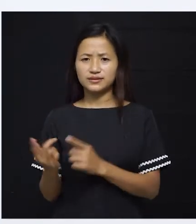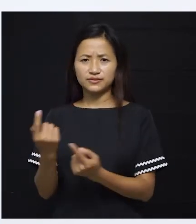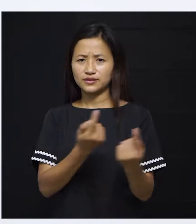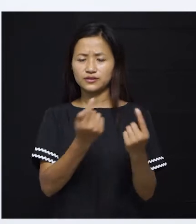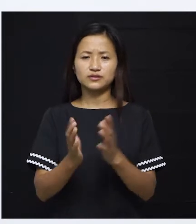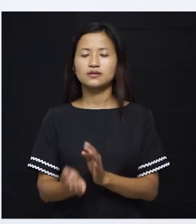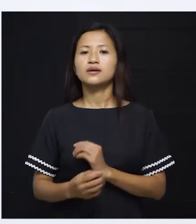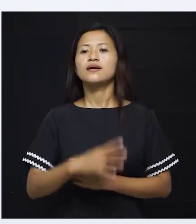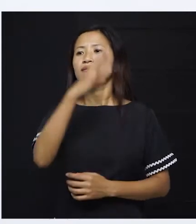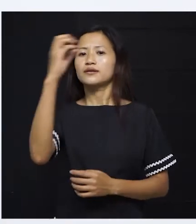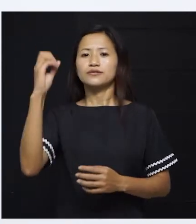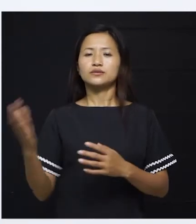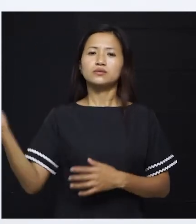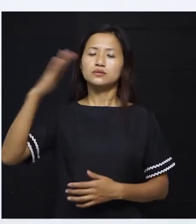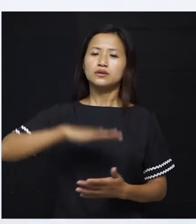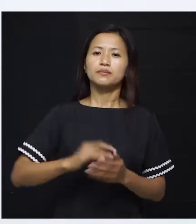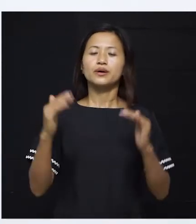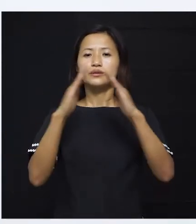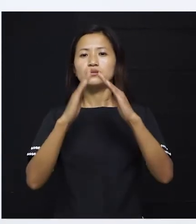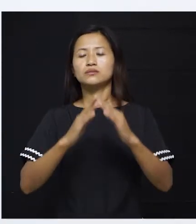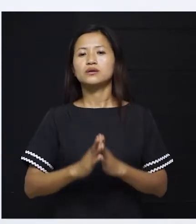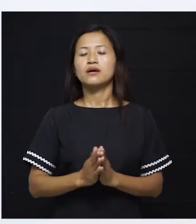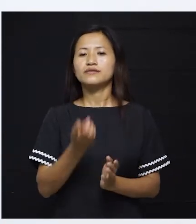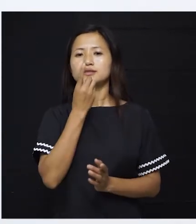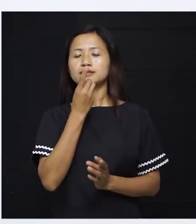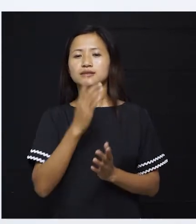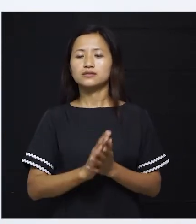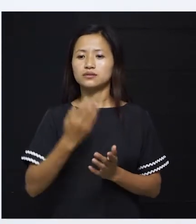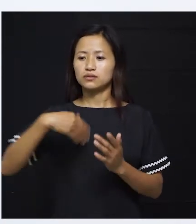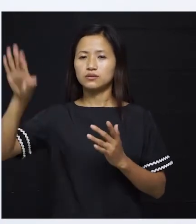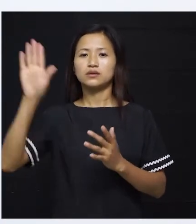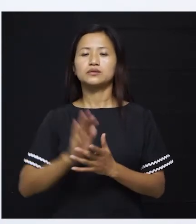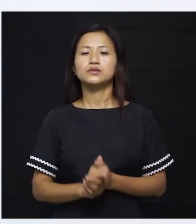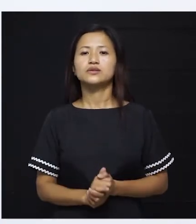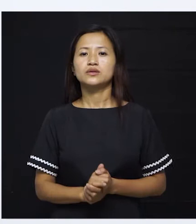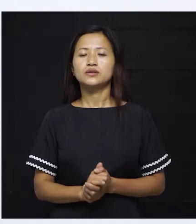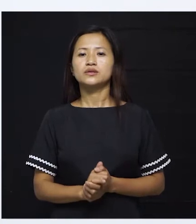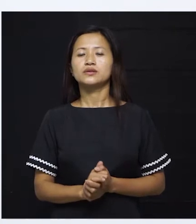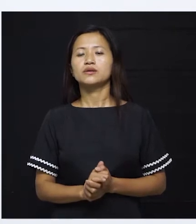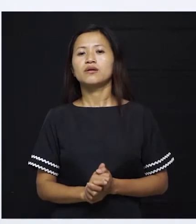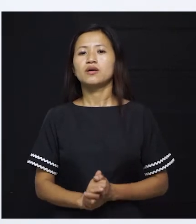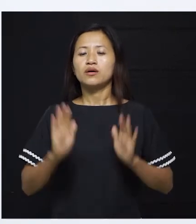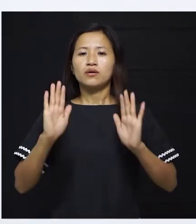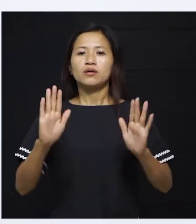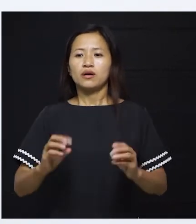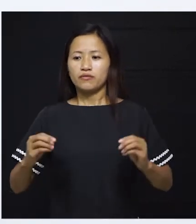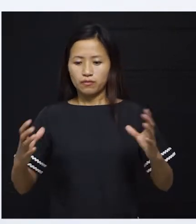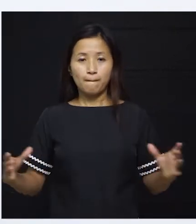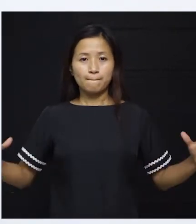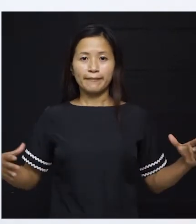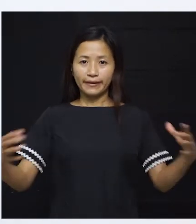evening they all come back home, and after their dinner they all go out near the they used to have a